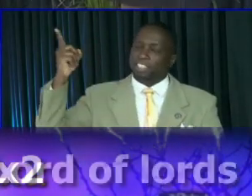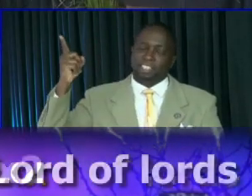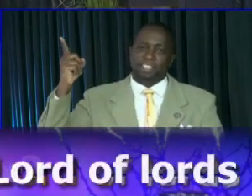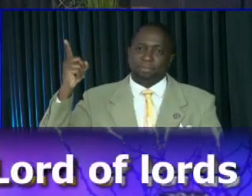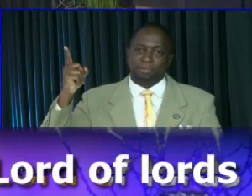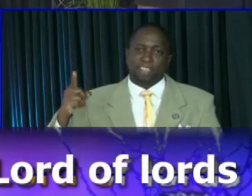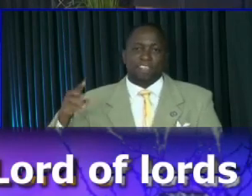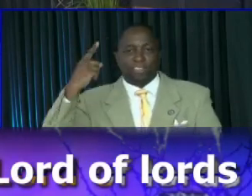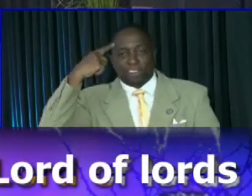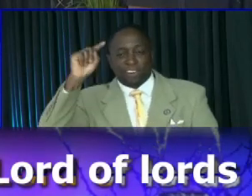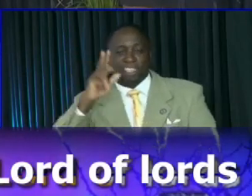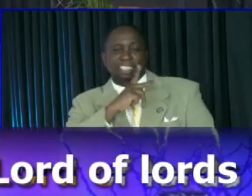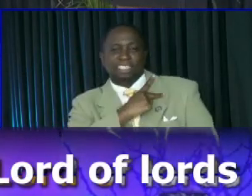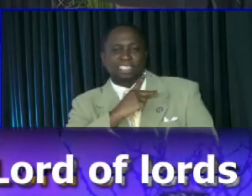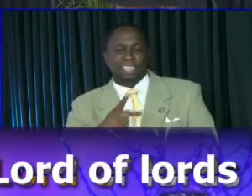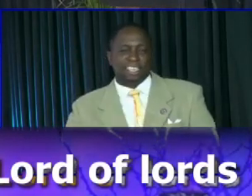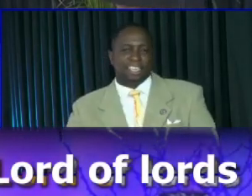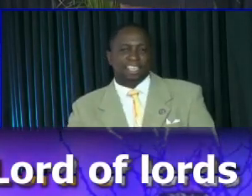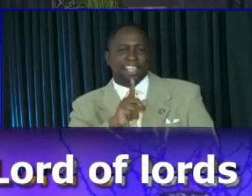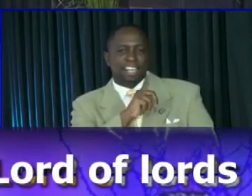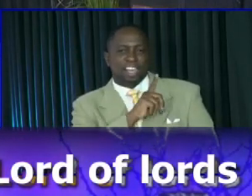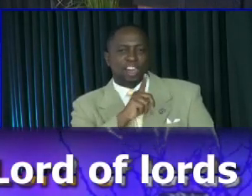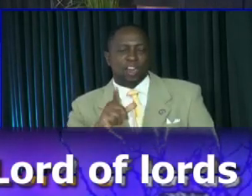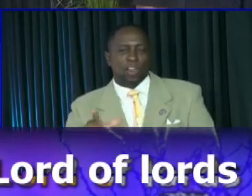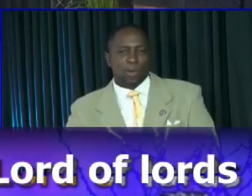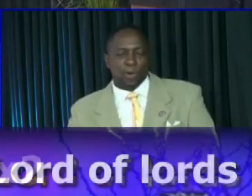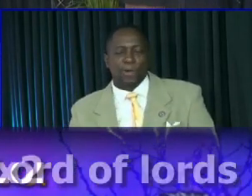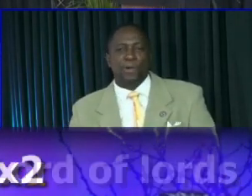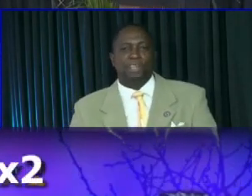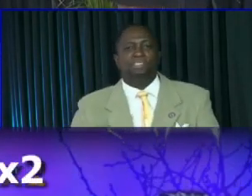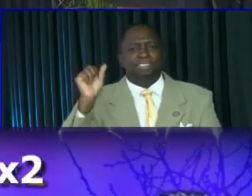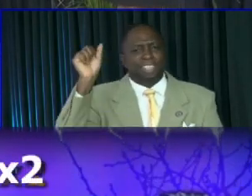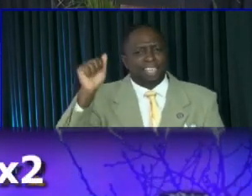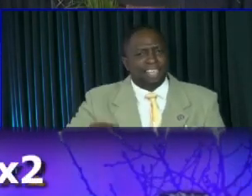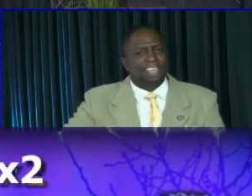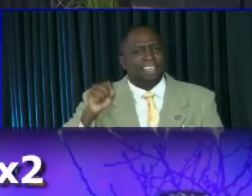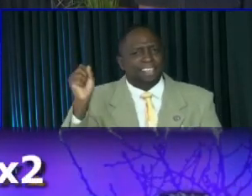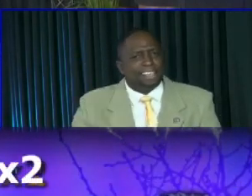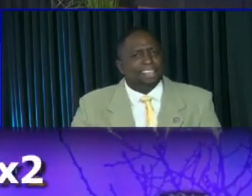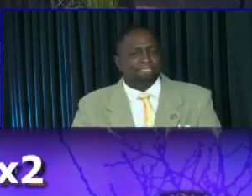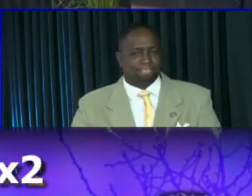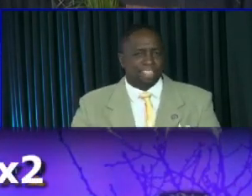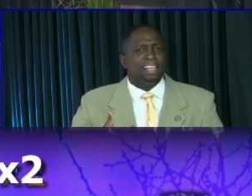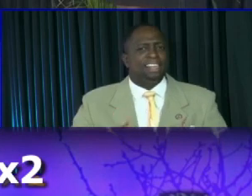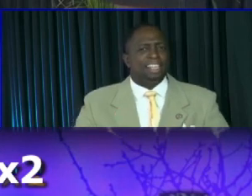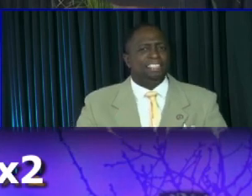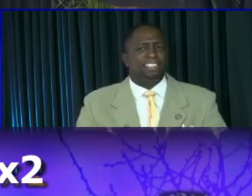let's talk about him, cause He's the King of Kings and Lord of Lords. Hey,